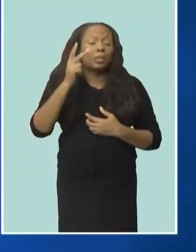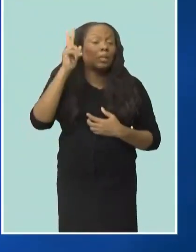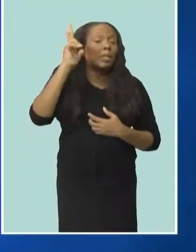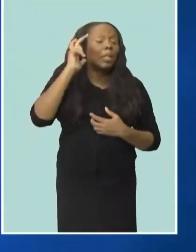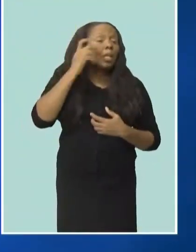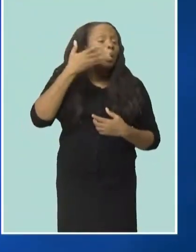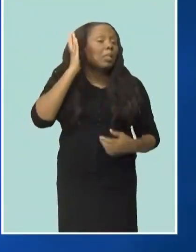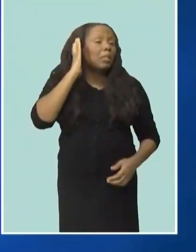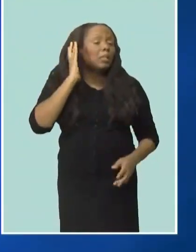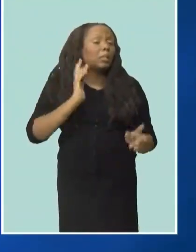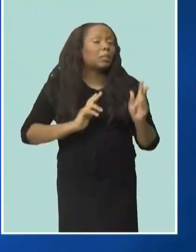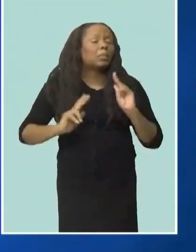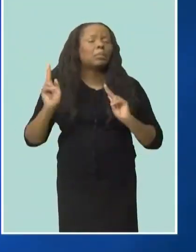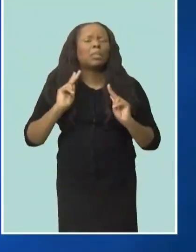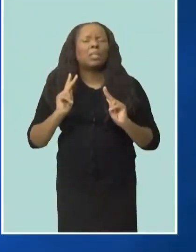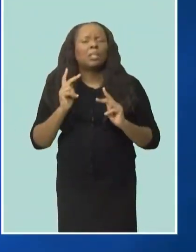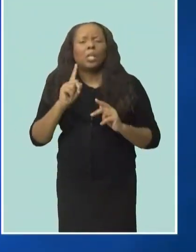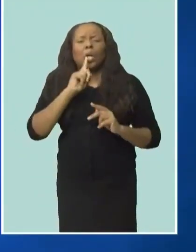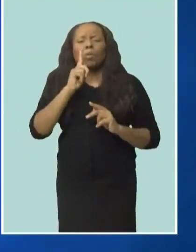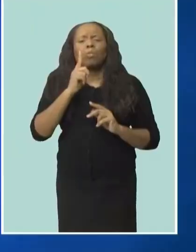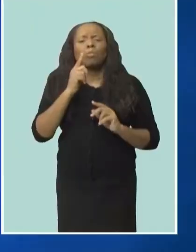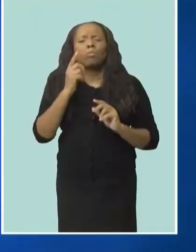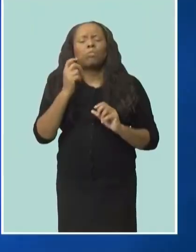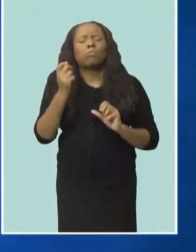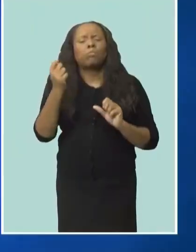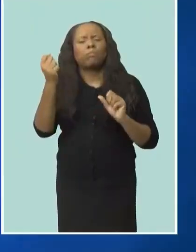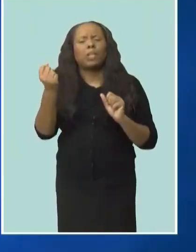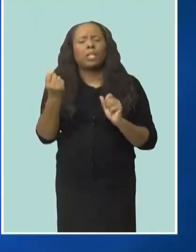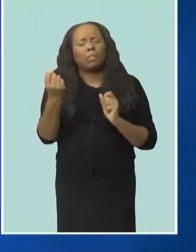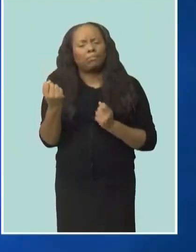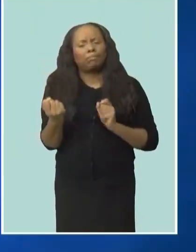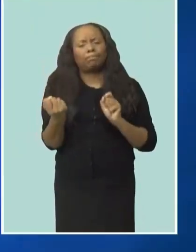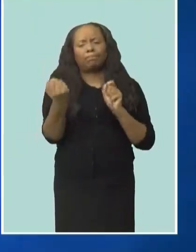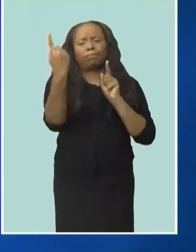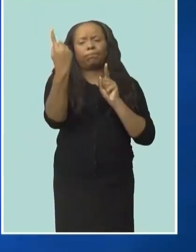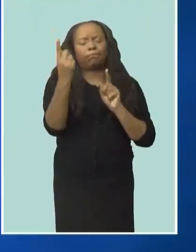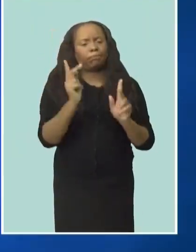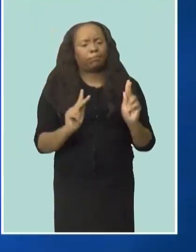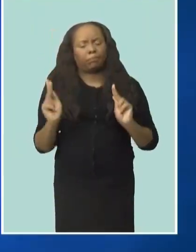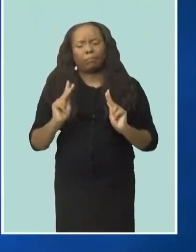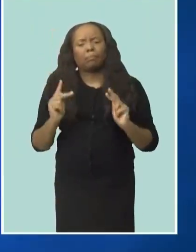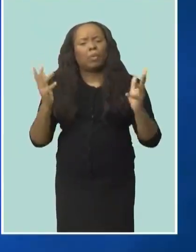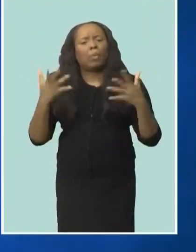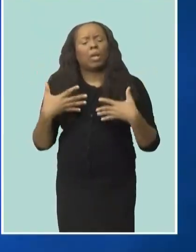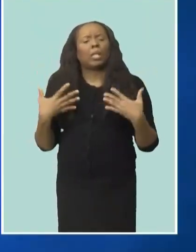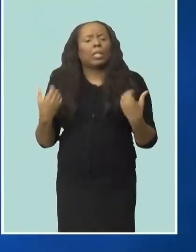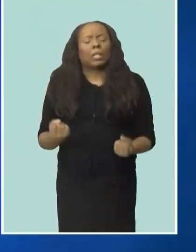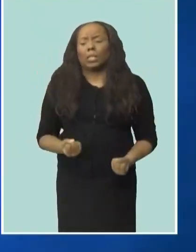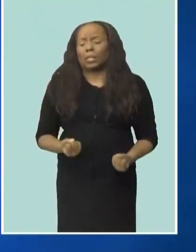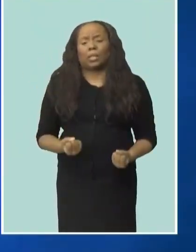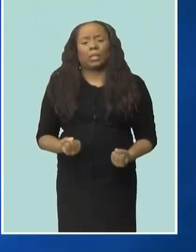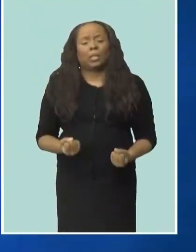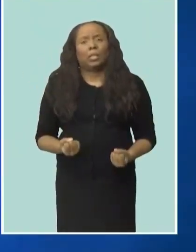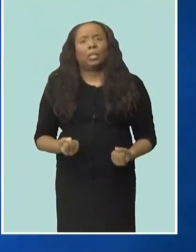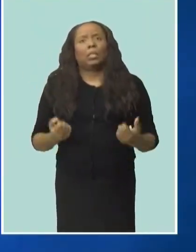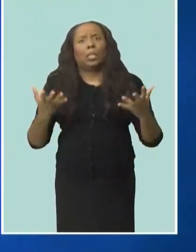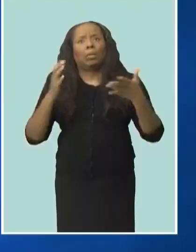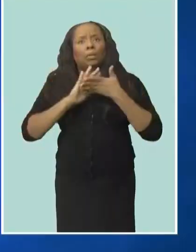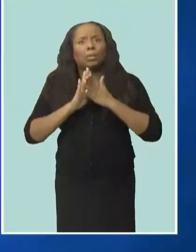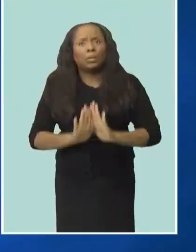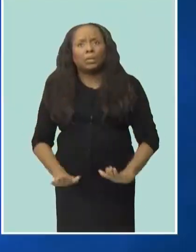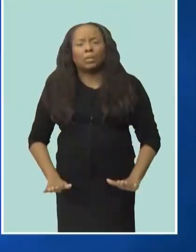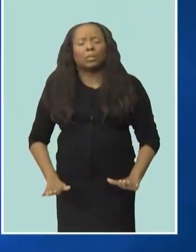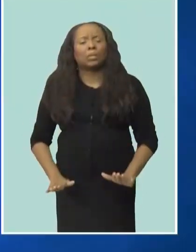so seeing, hearing, and feeling, that we bring healing and that we bring the possibility of